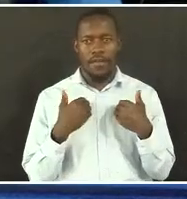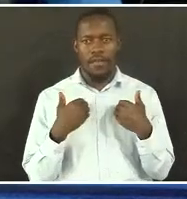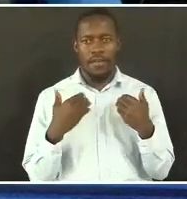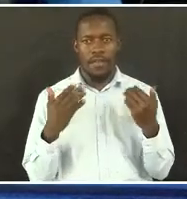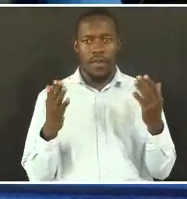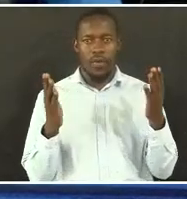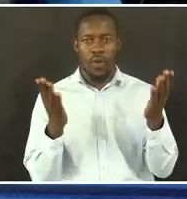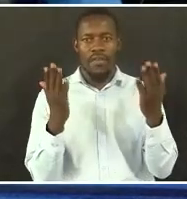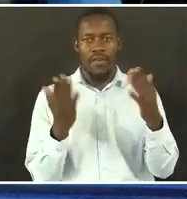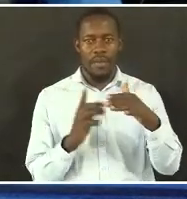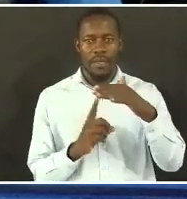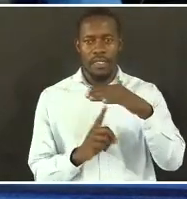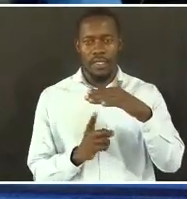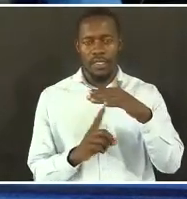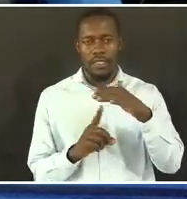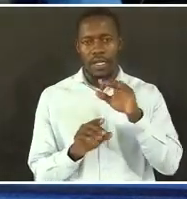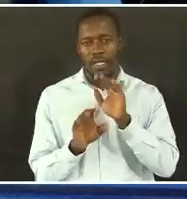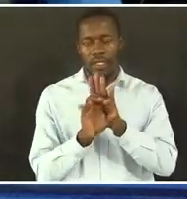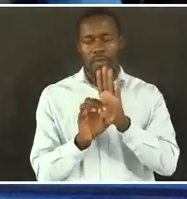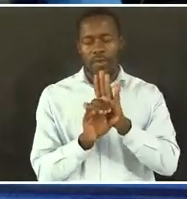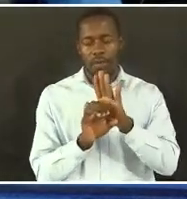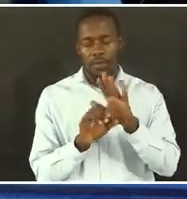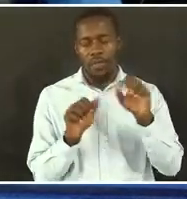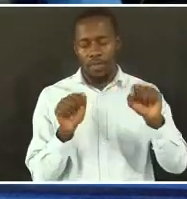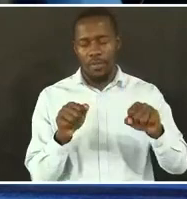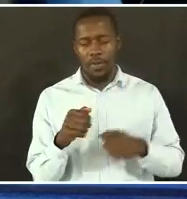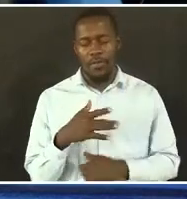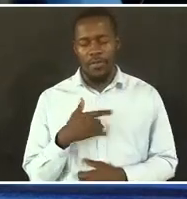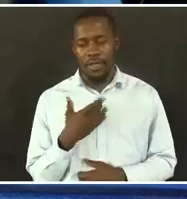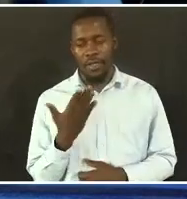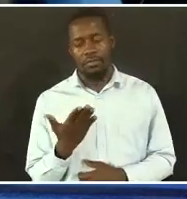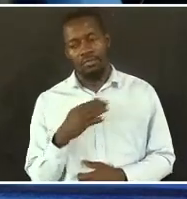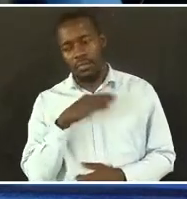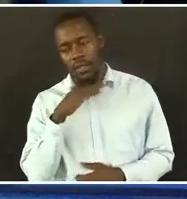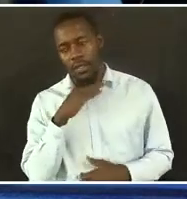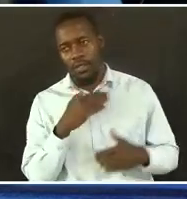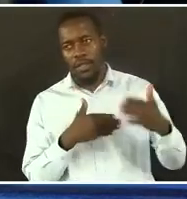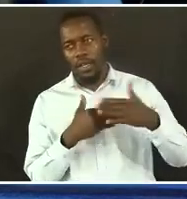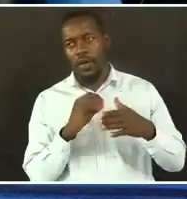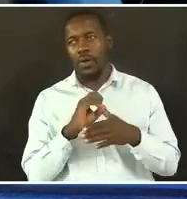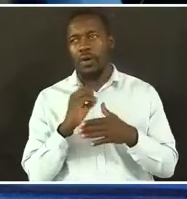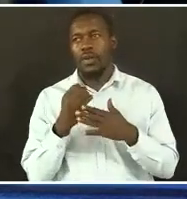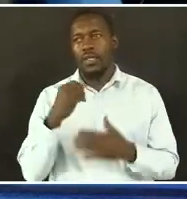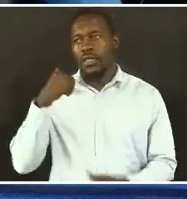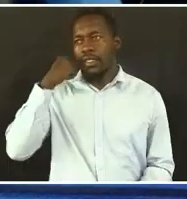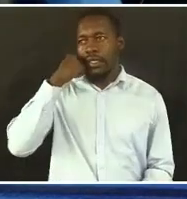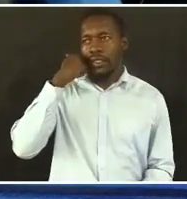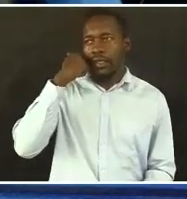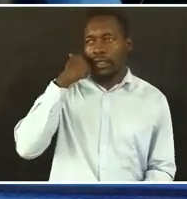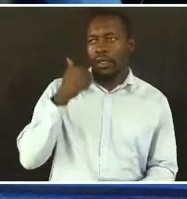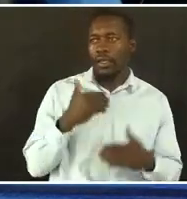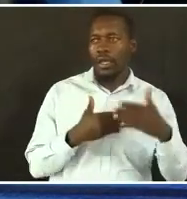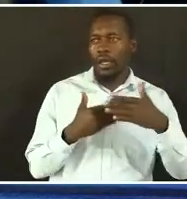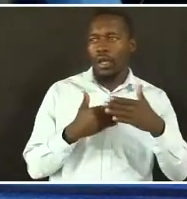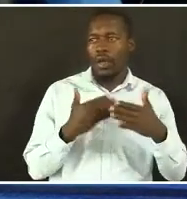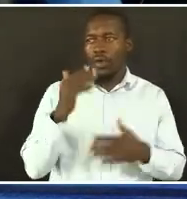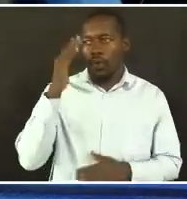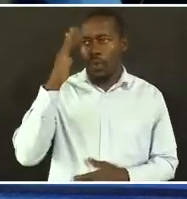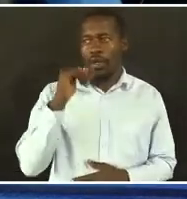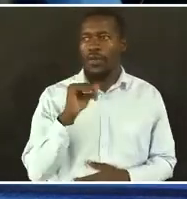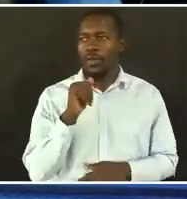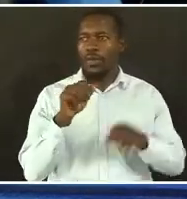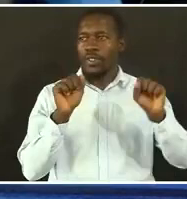someone may think that if it is a matter of death or sickness, why don't we let the